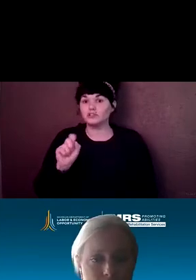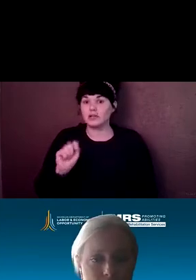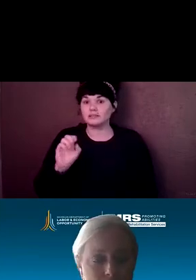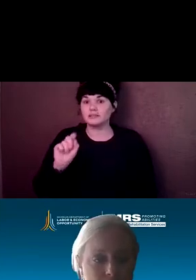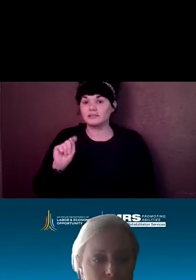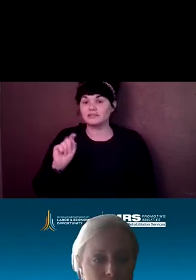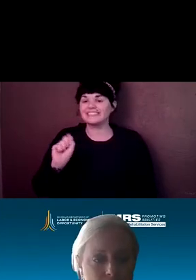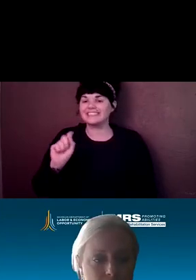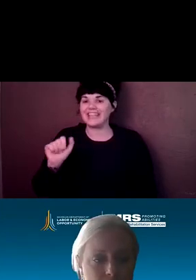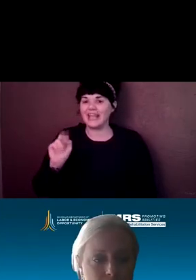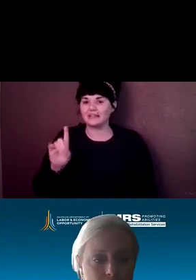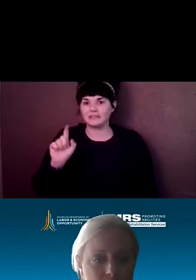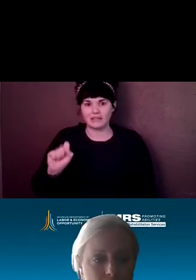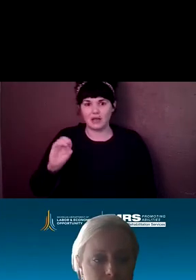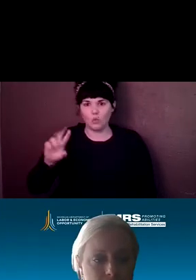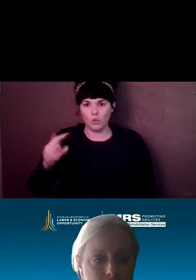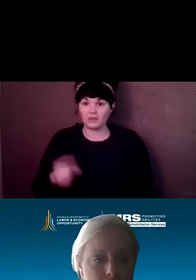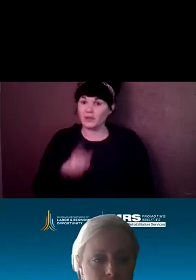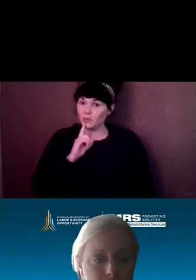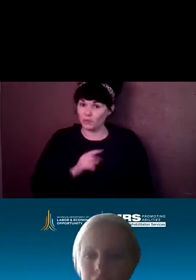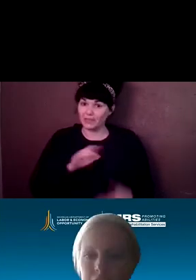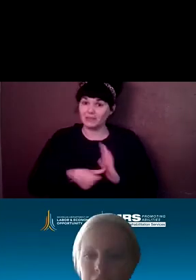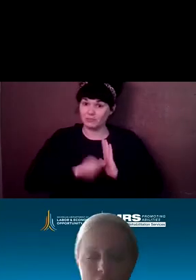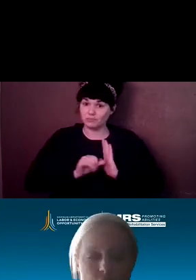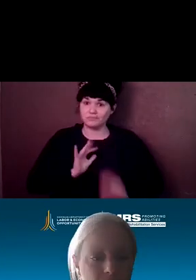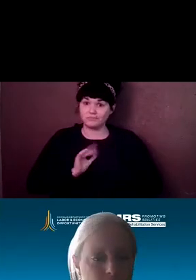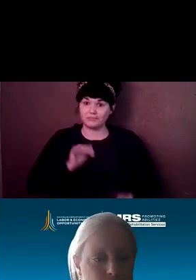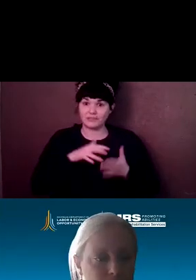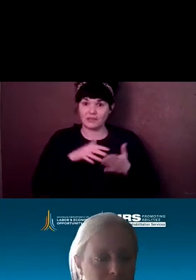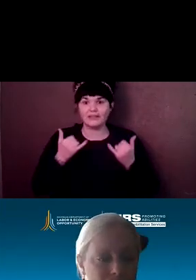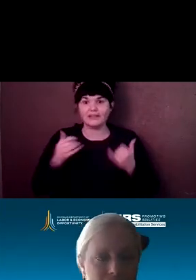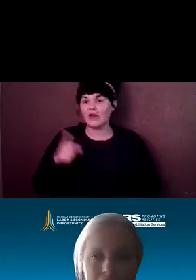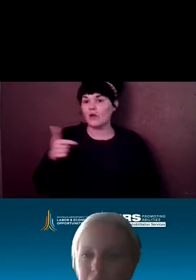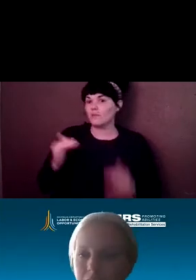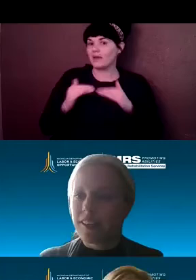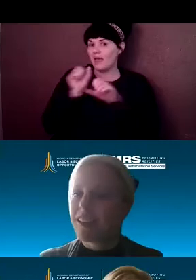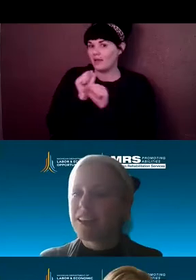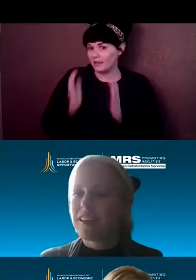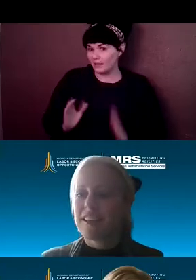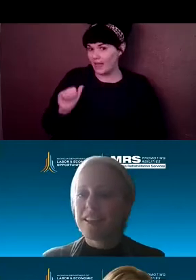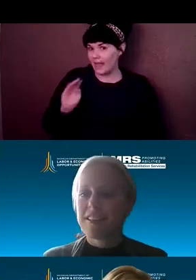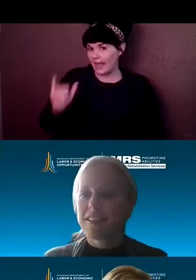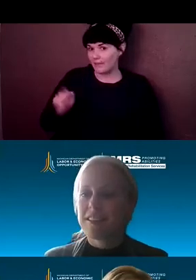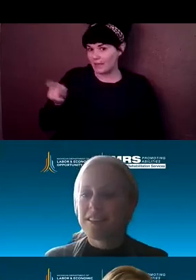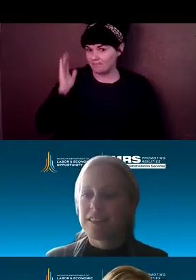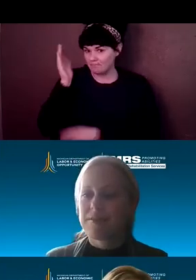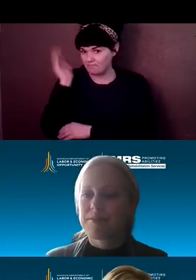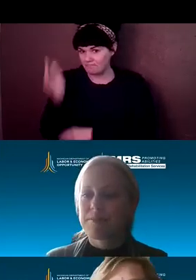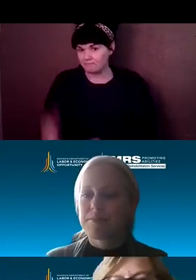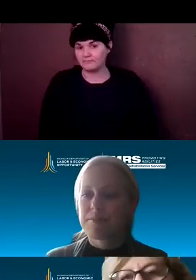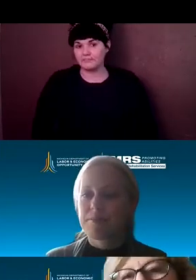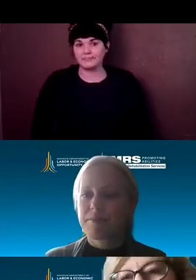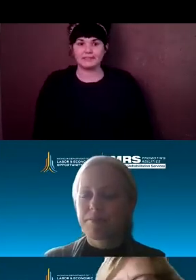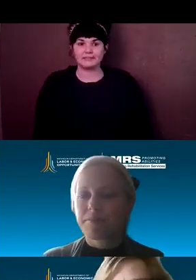study there. And now I'm going to turn things over to my colleague, Amy. All